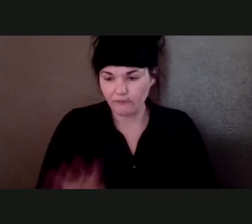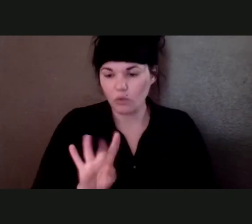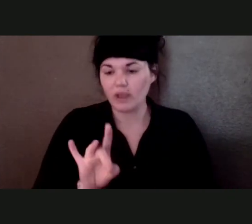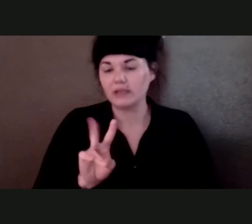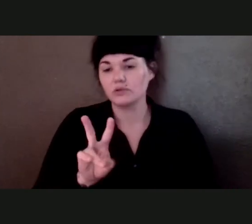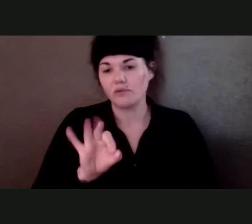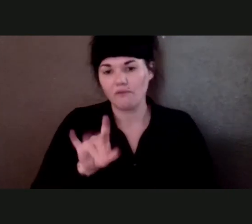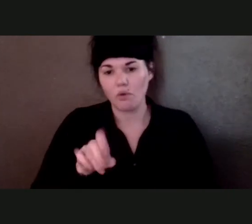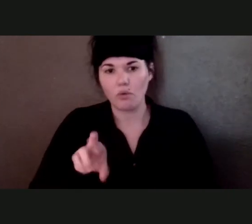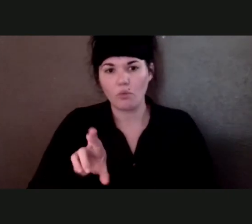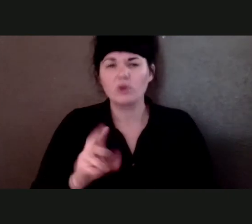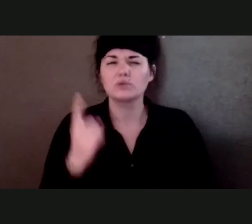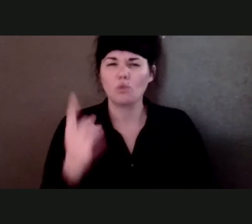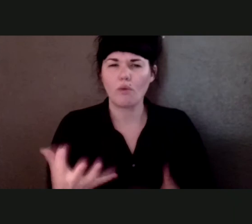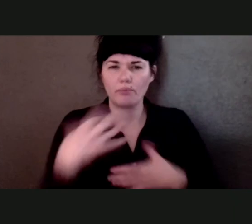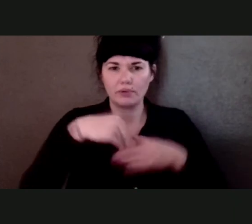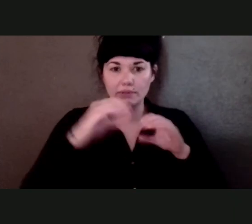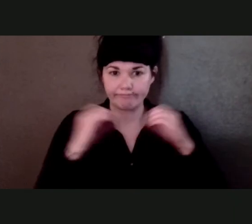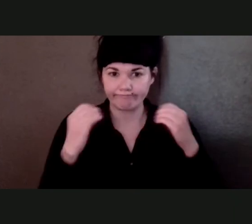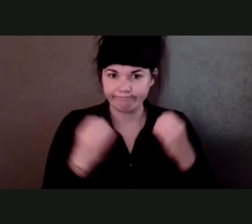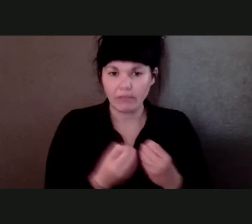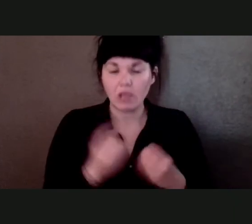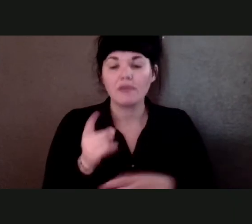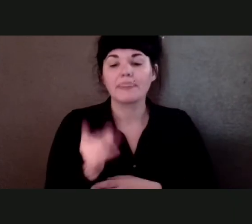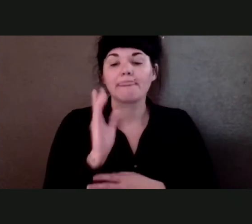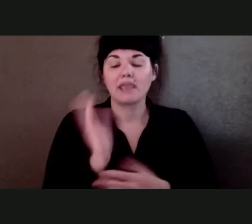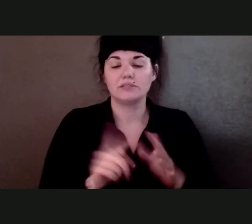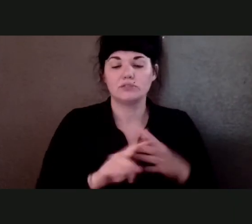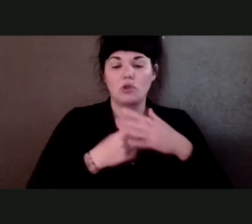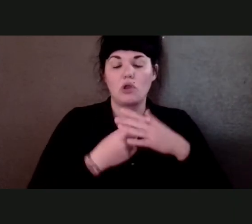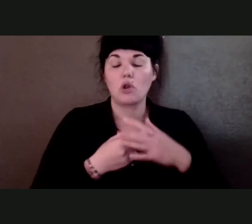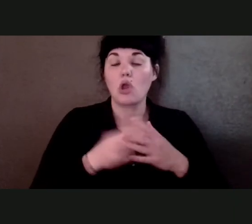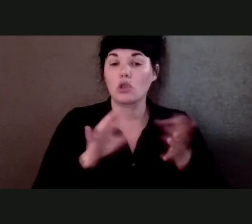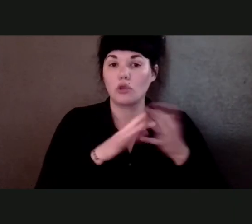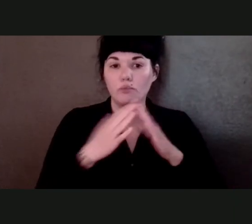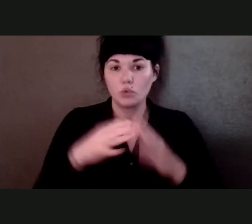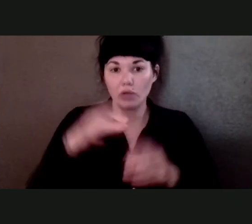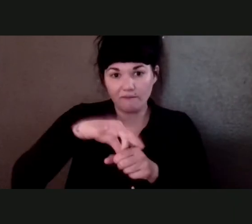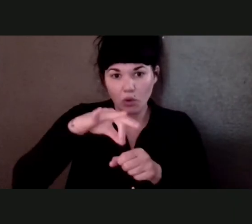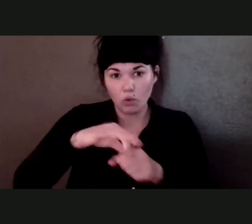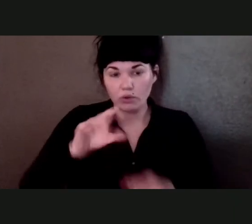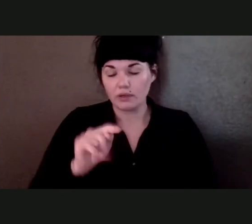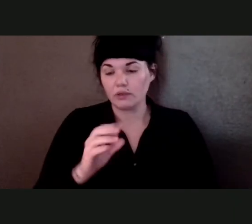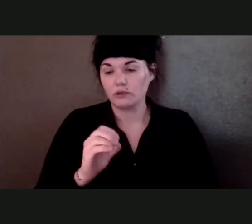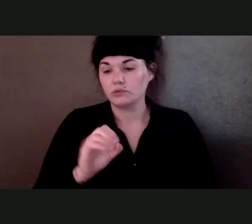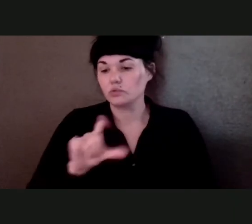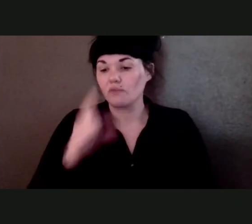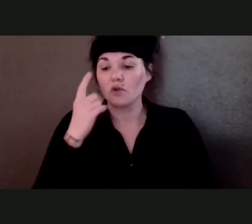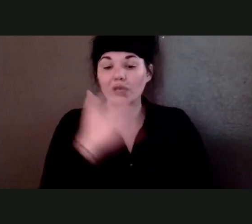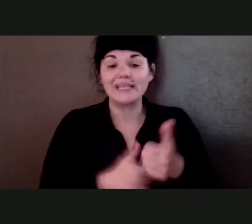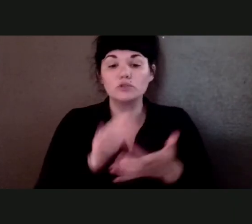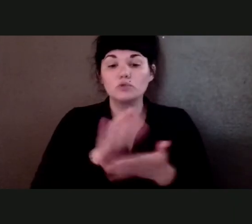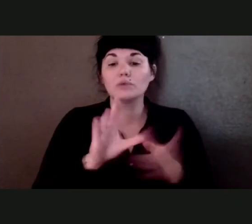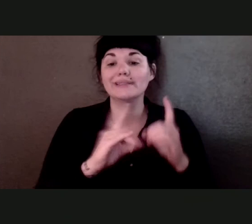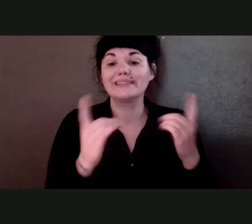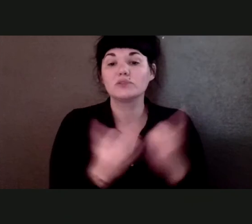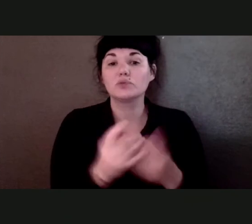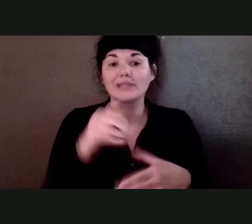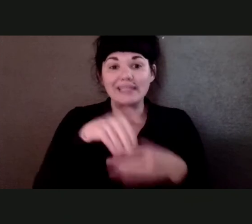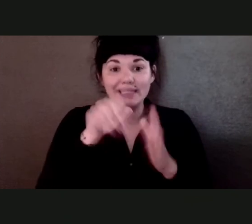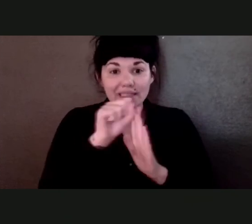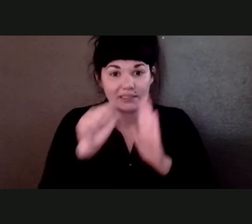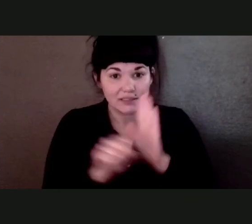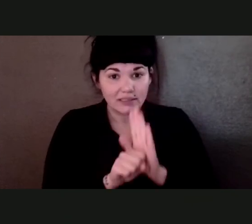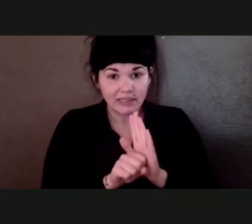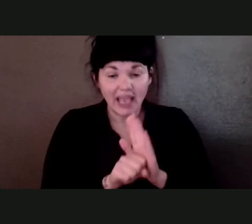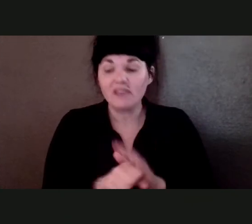leading organizations, has launched a community voting tool for each school district in the state to vote on how they would want the school stimulus